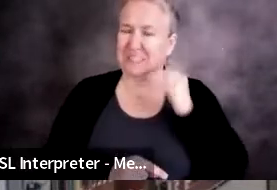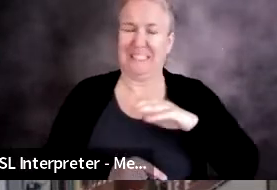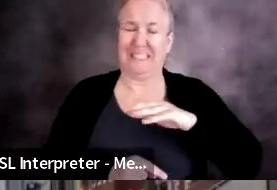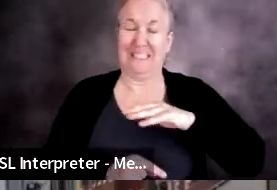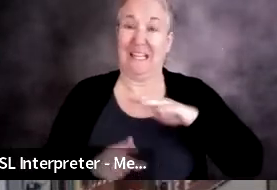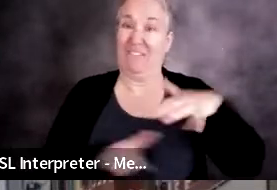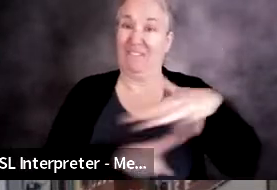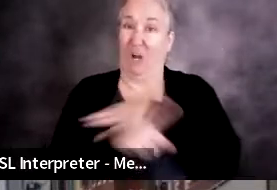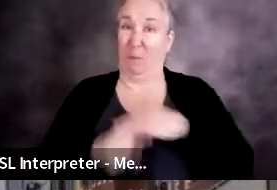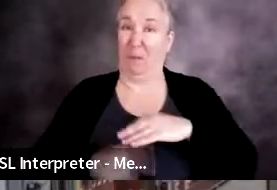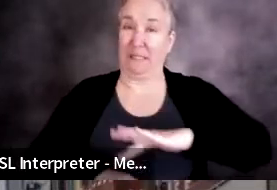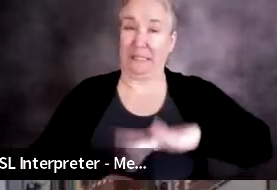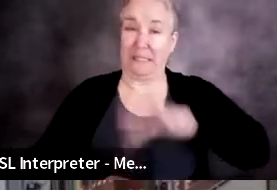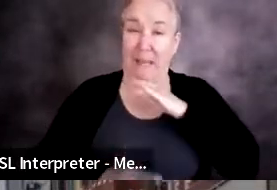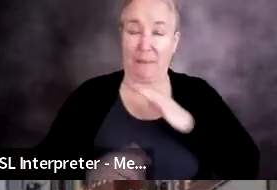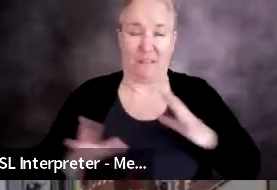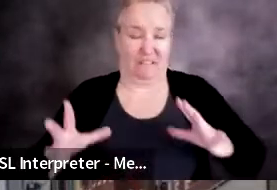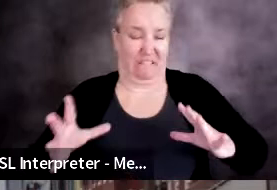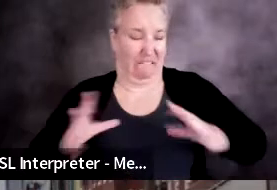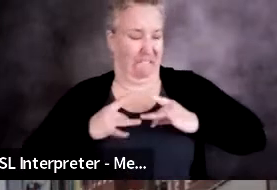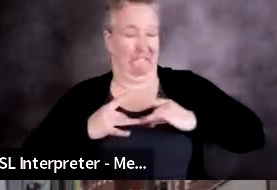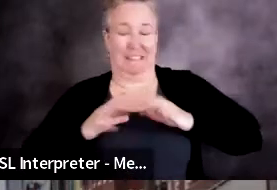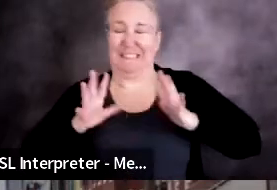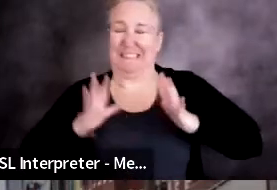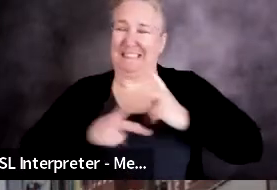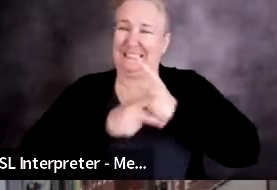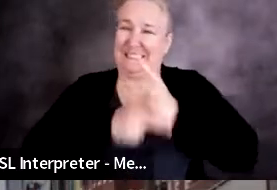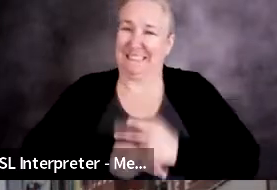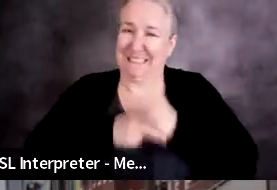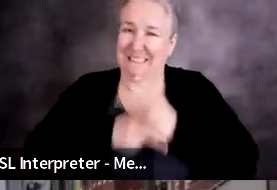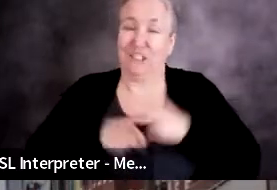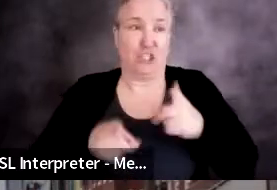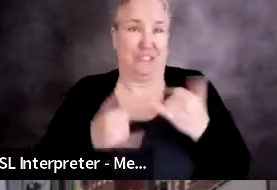take extra care of their health during this season.